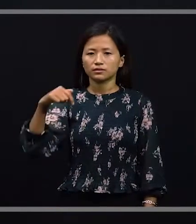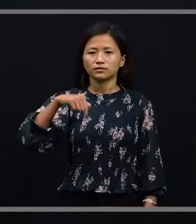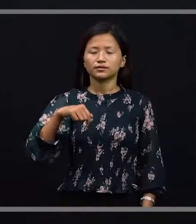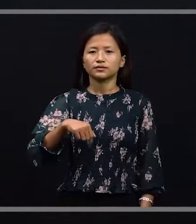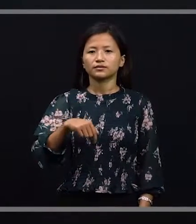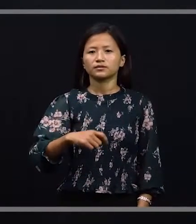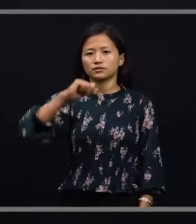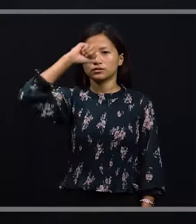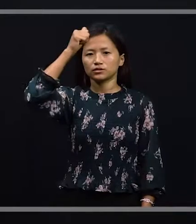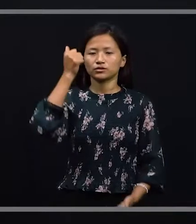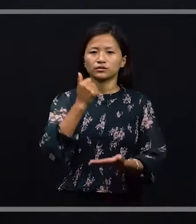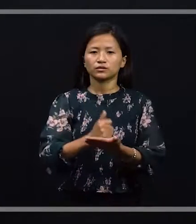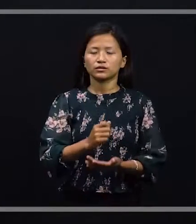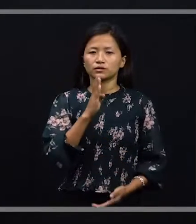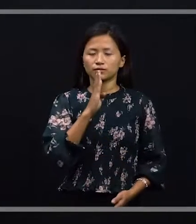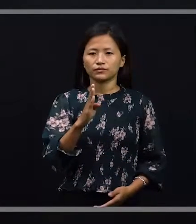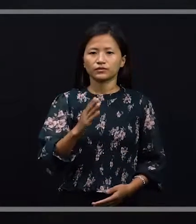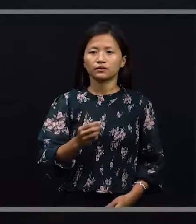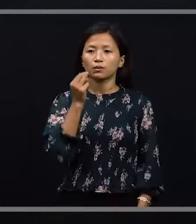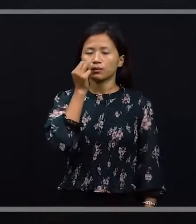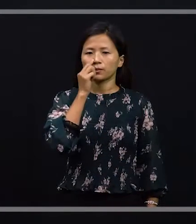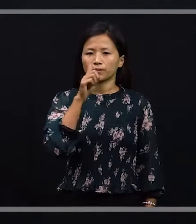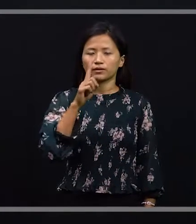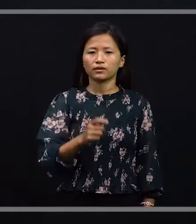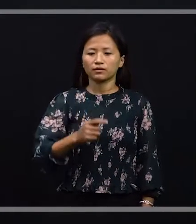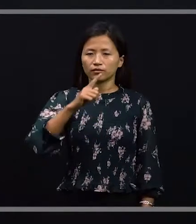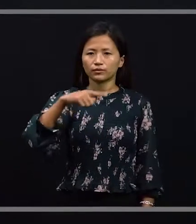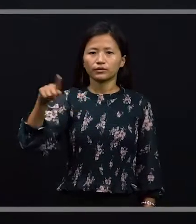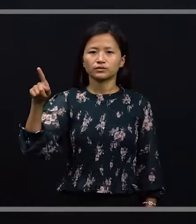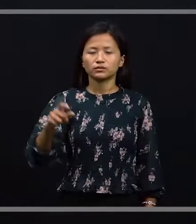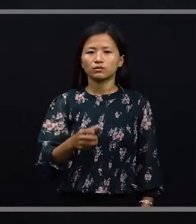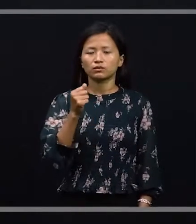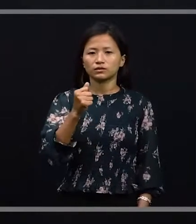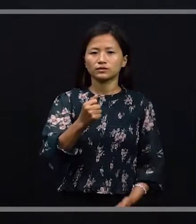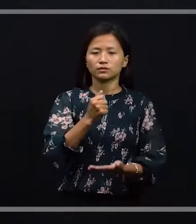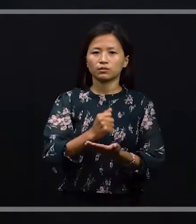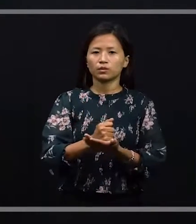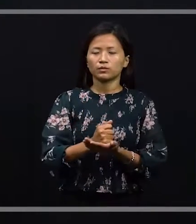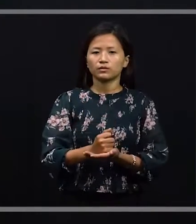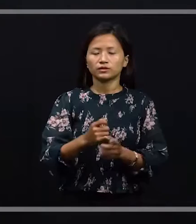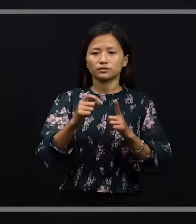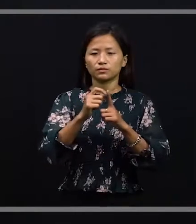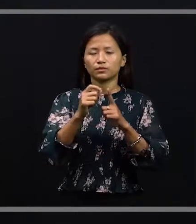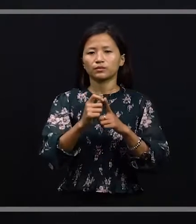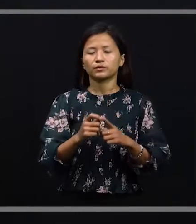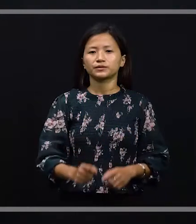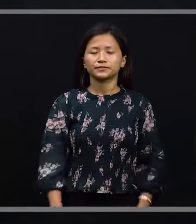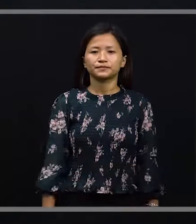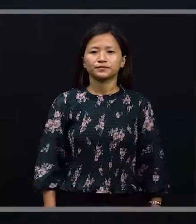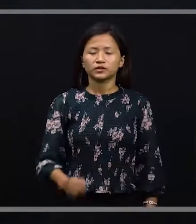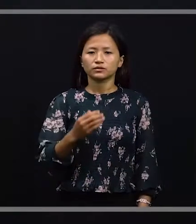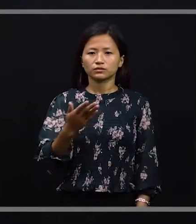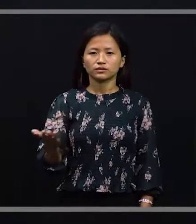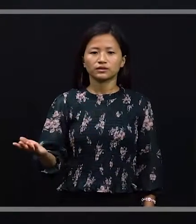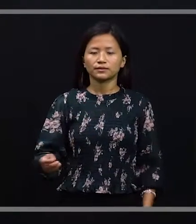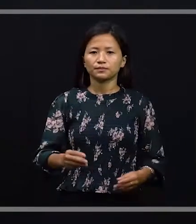should be even the woman has the right to hold property. If she loses her husband or if she doesn't have